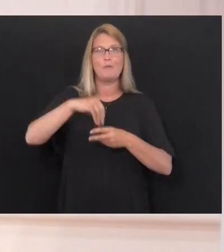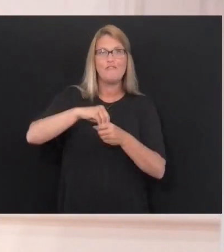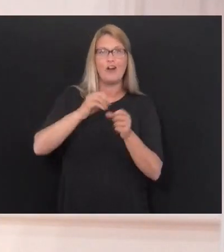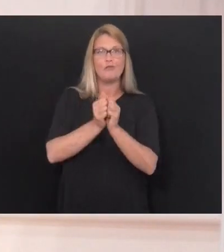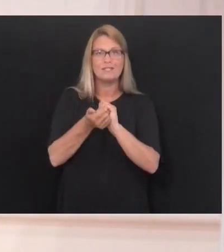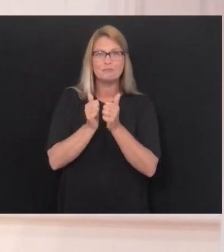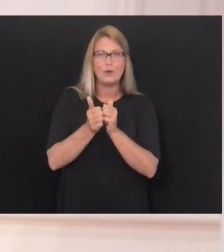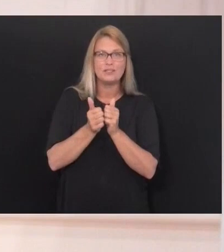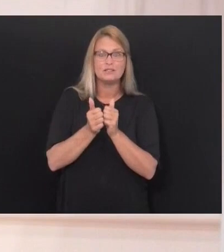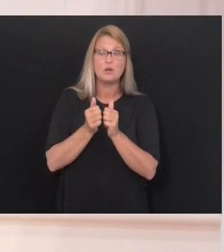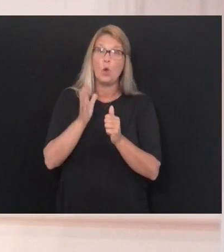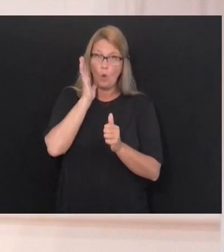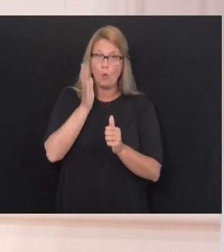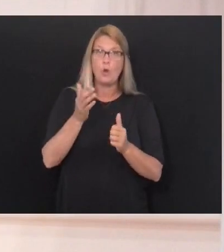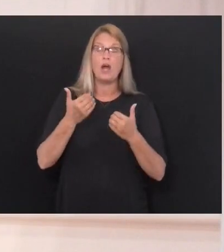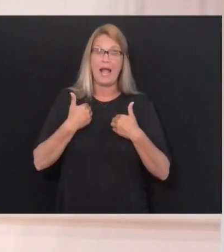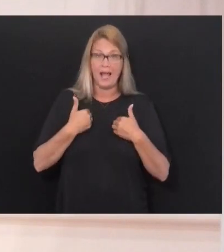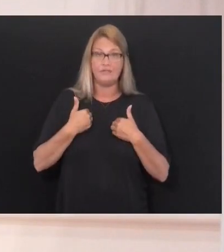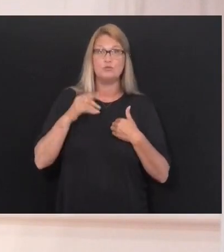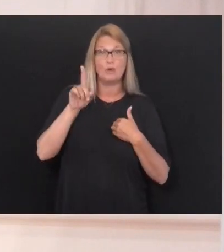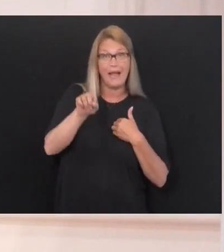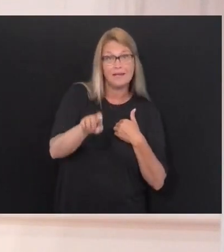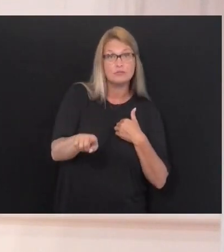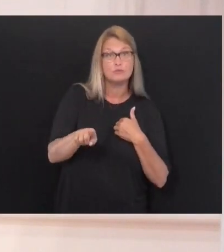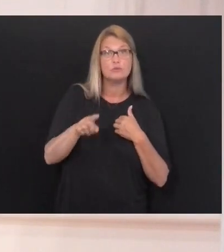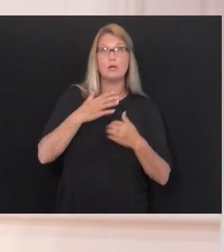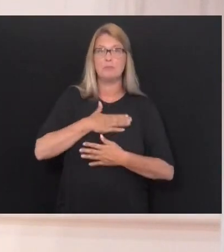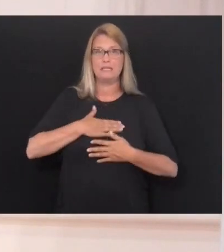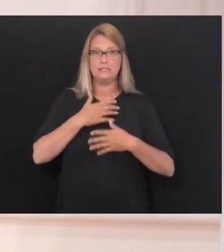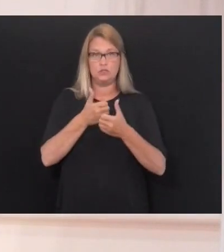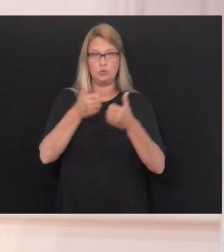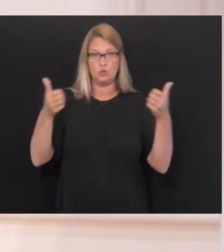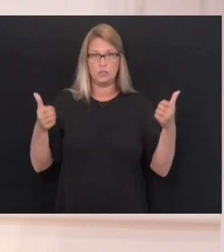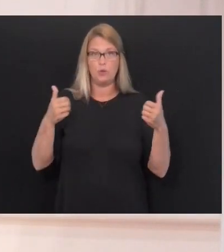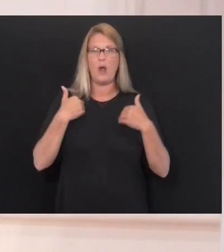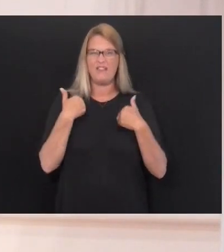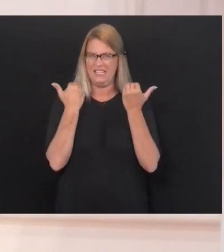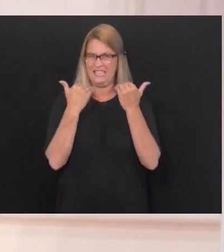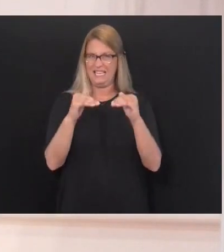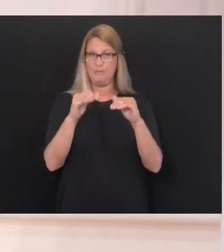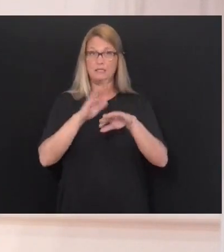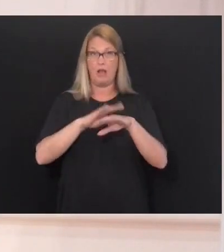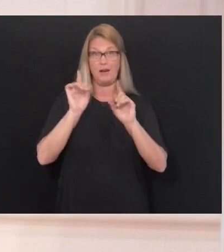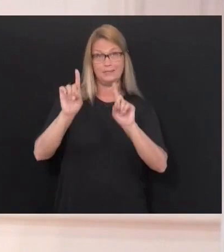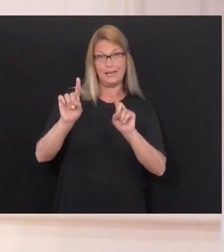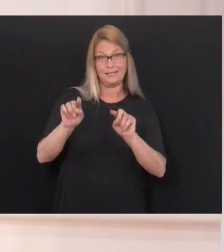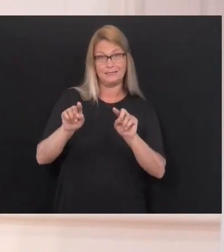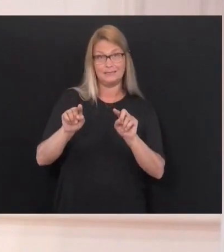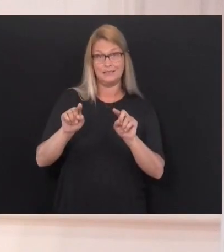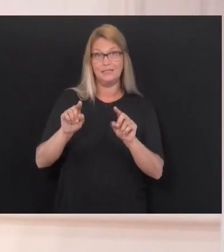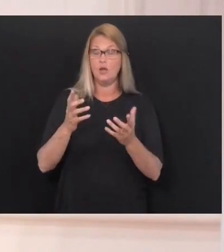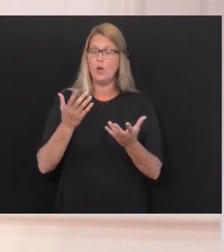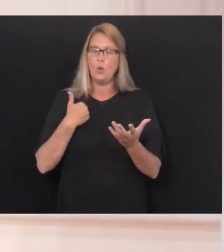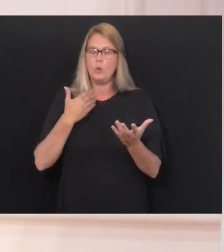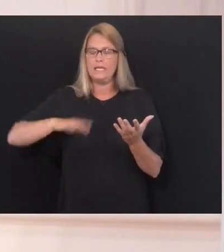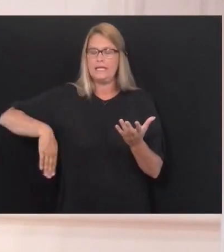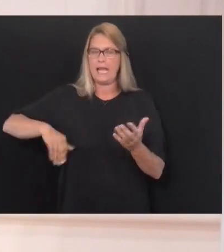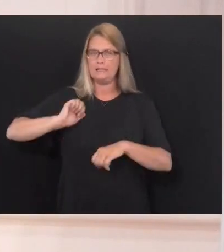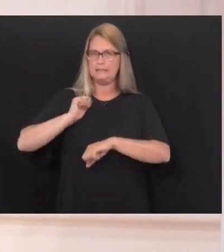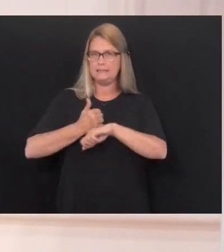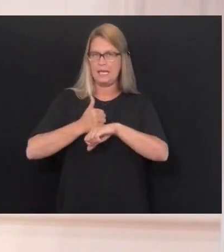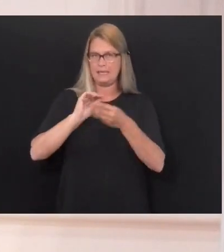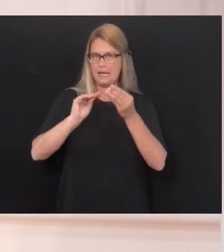not unusual for us to have restrictions and guidelines for the schools and the teams to follow. We look